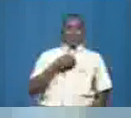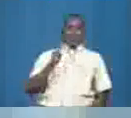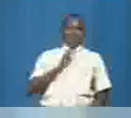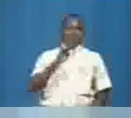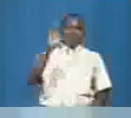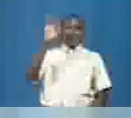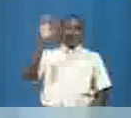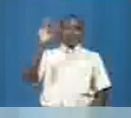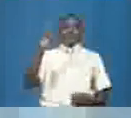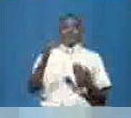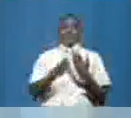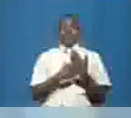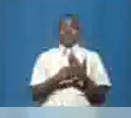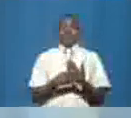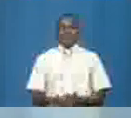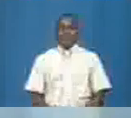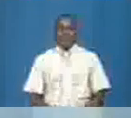the bank.